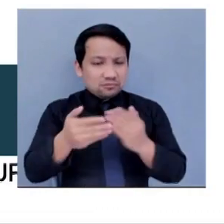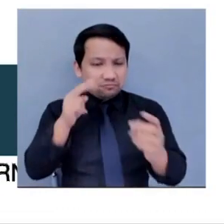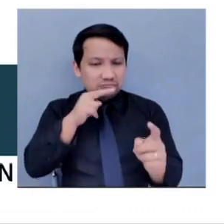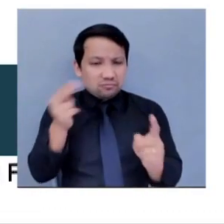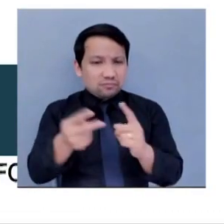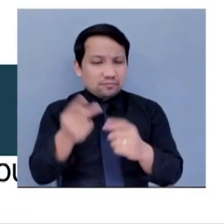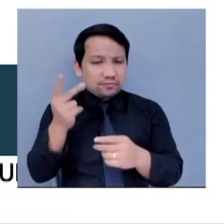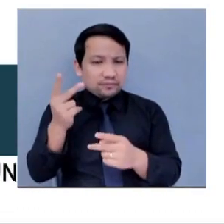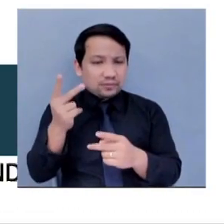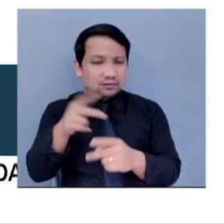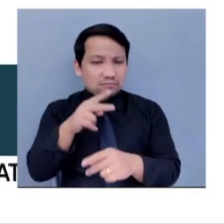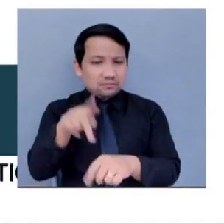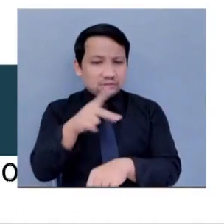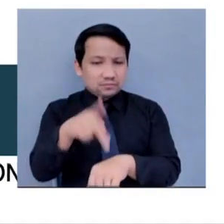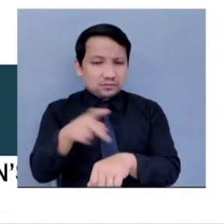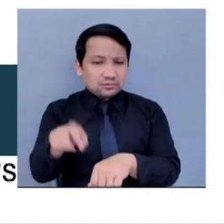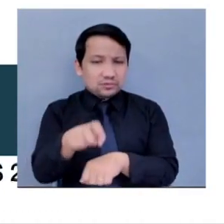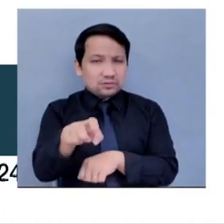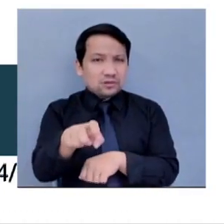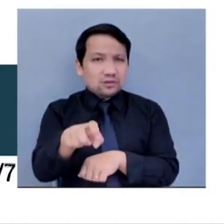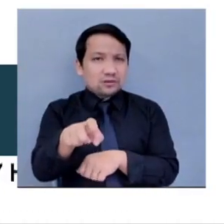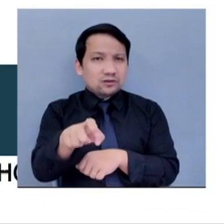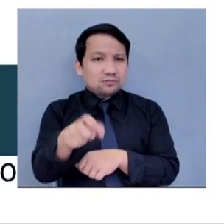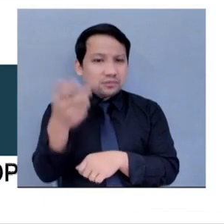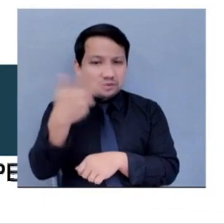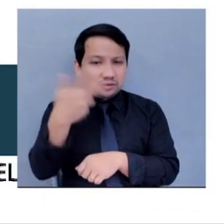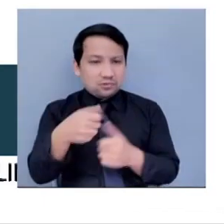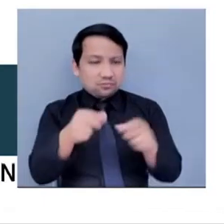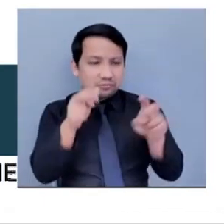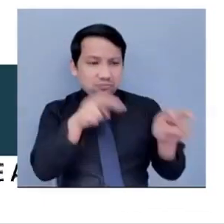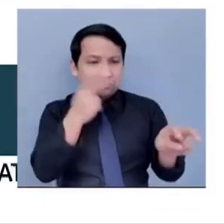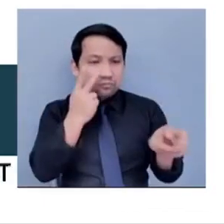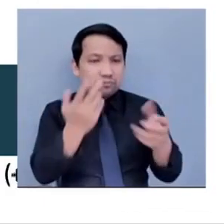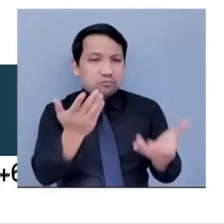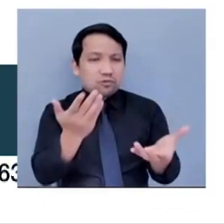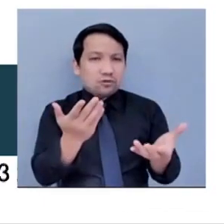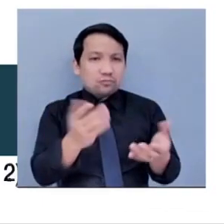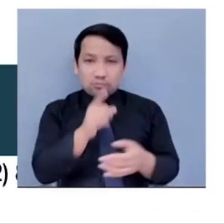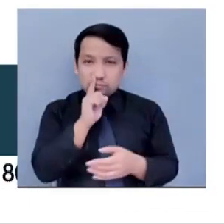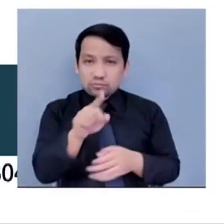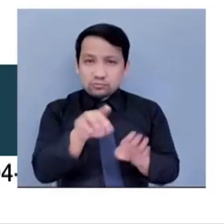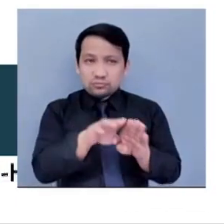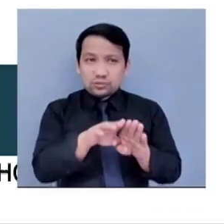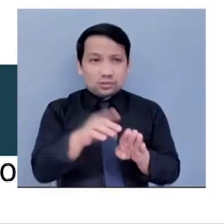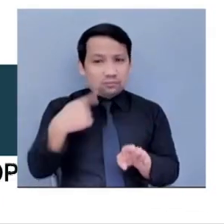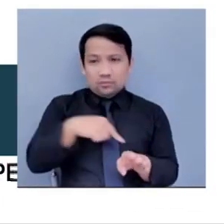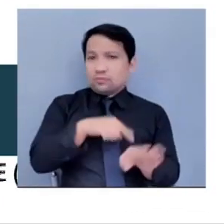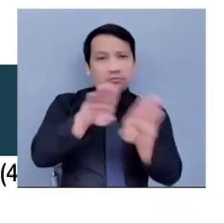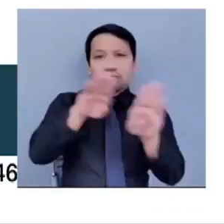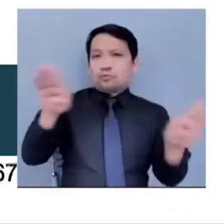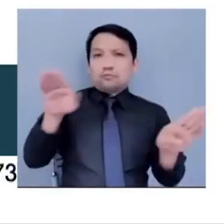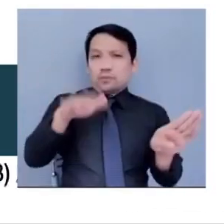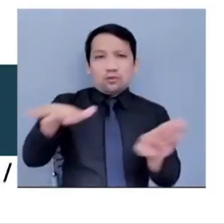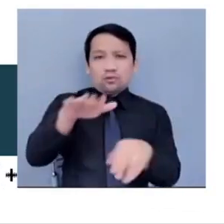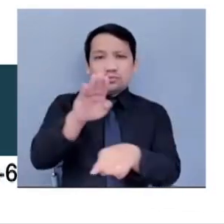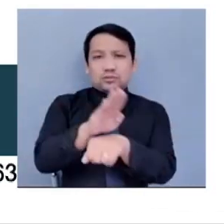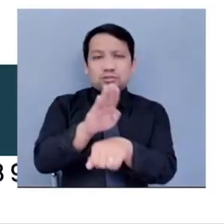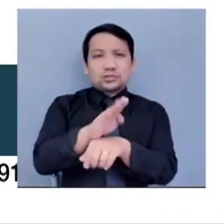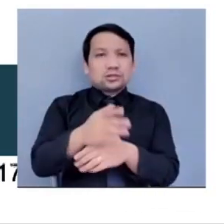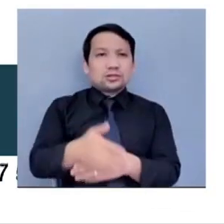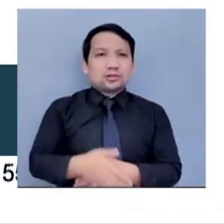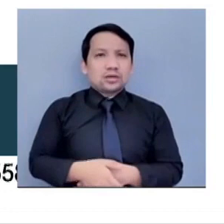Philippine tourism industry? Because we were really looking to really open up. Go ahead. Yeah, true. Because that's a missing